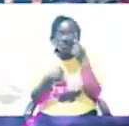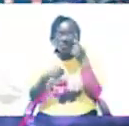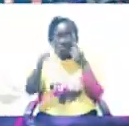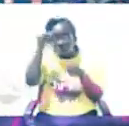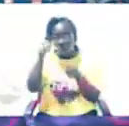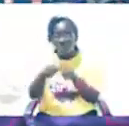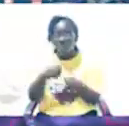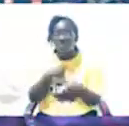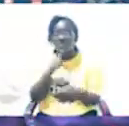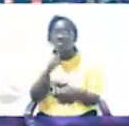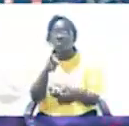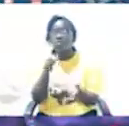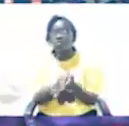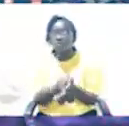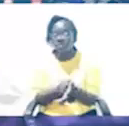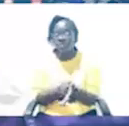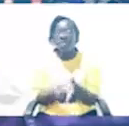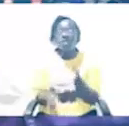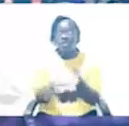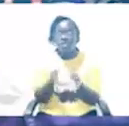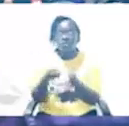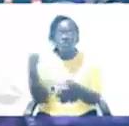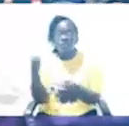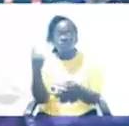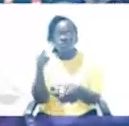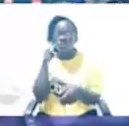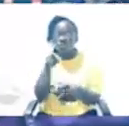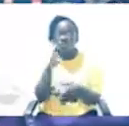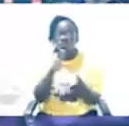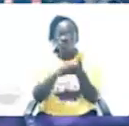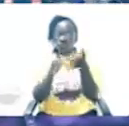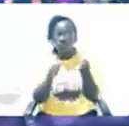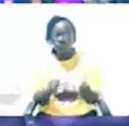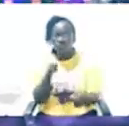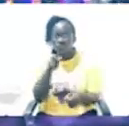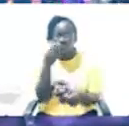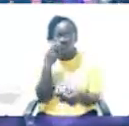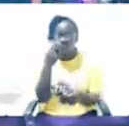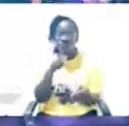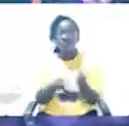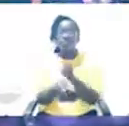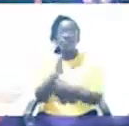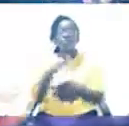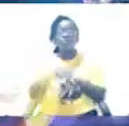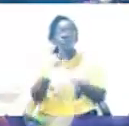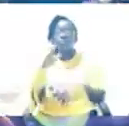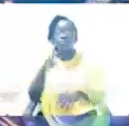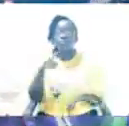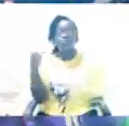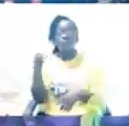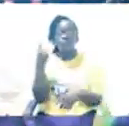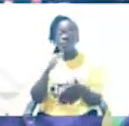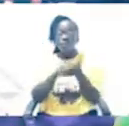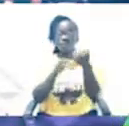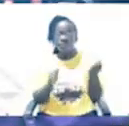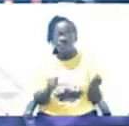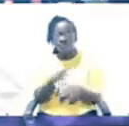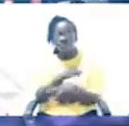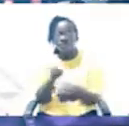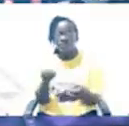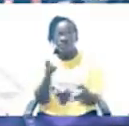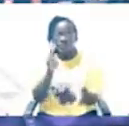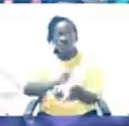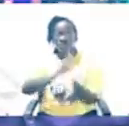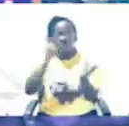God. Only believe and repent. That is the key to life.